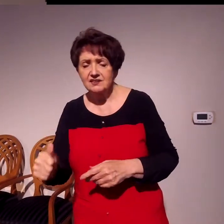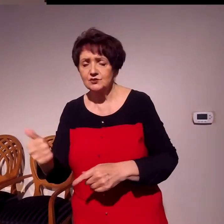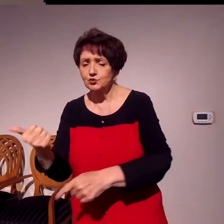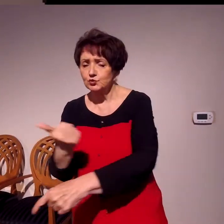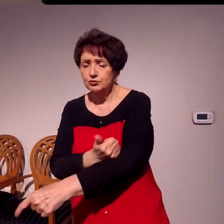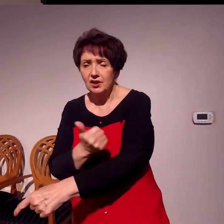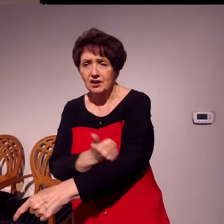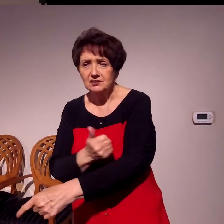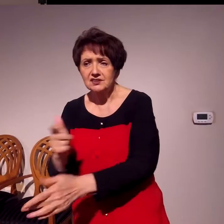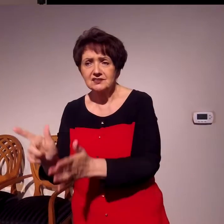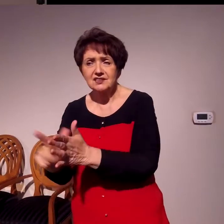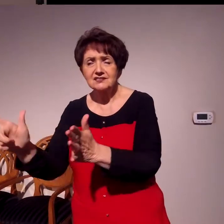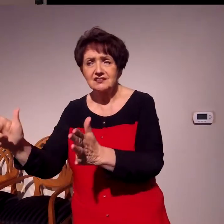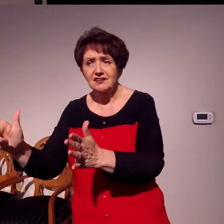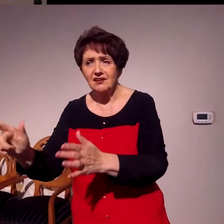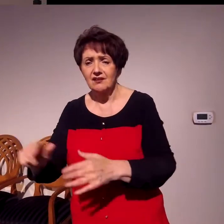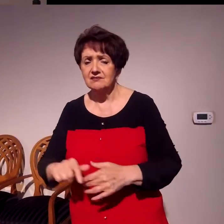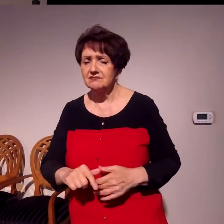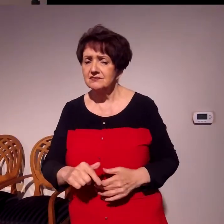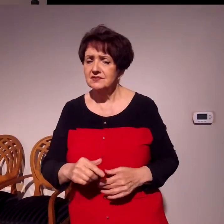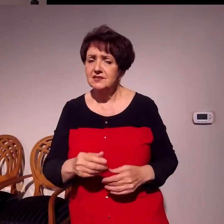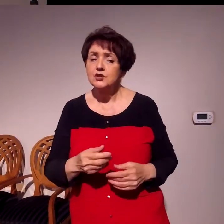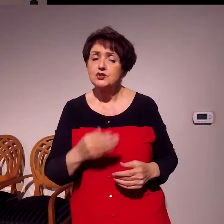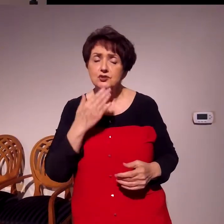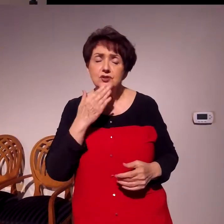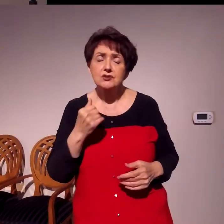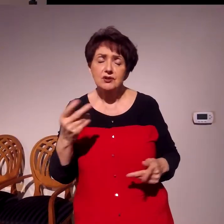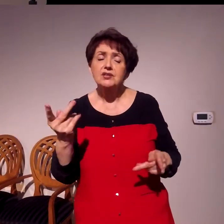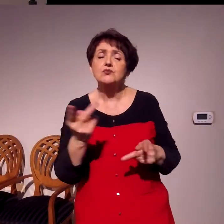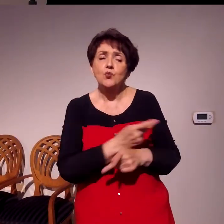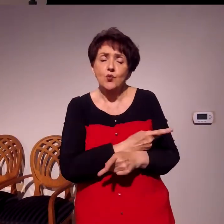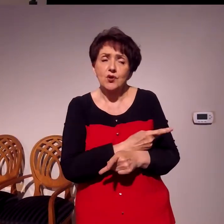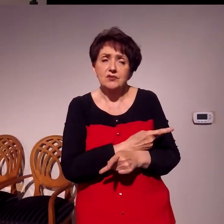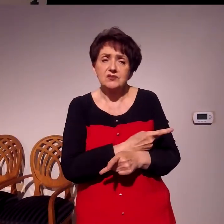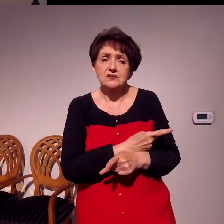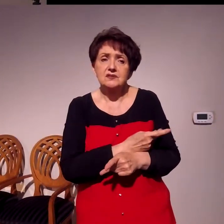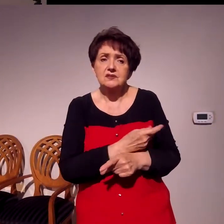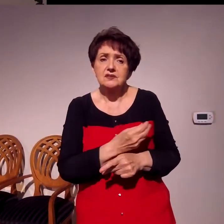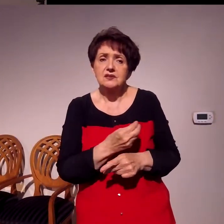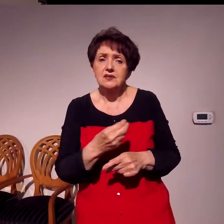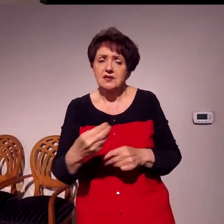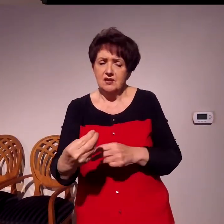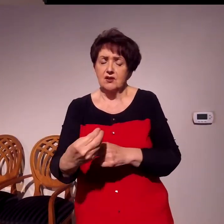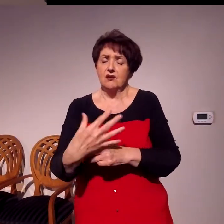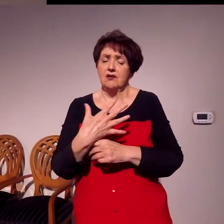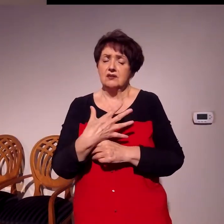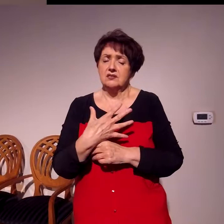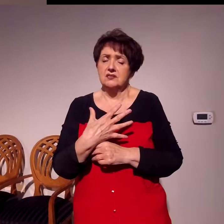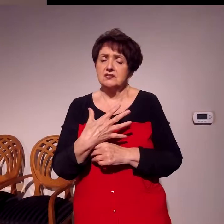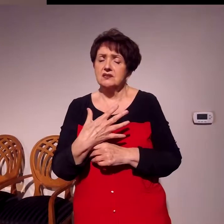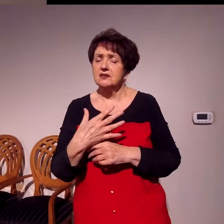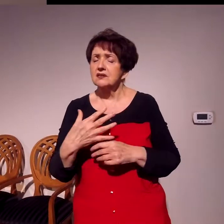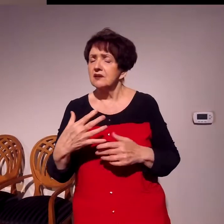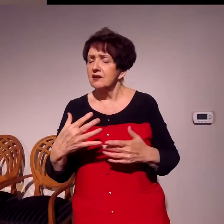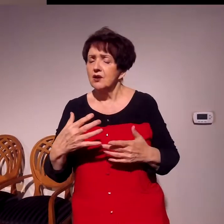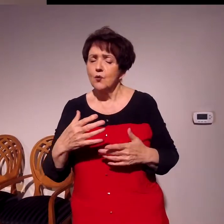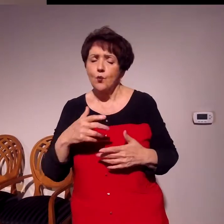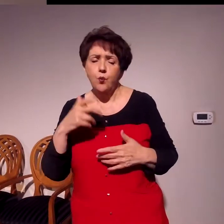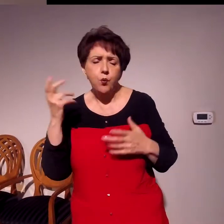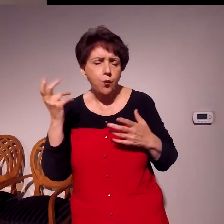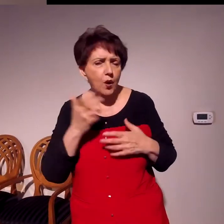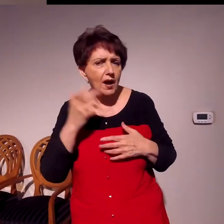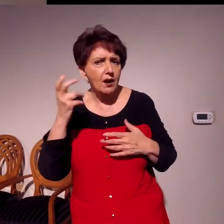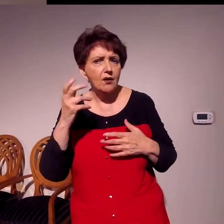than anything else. And it causes enormous impact on our health and well-being. Inflammation,